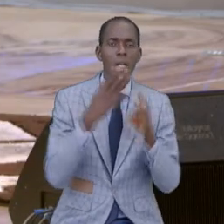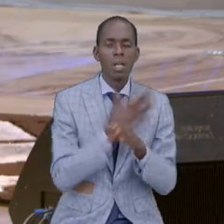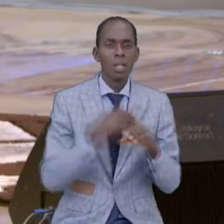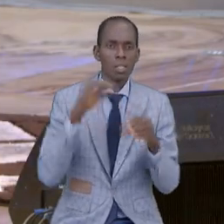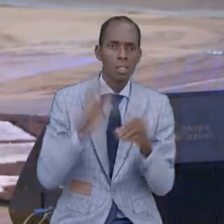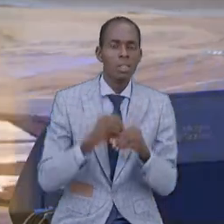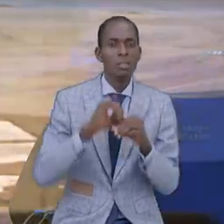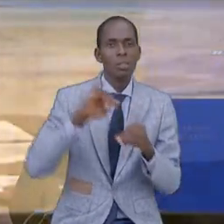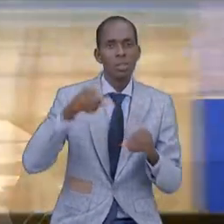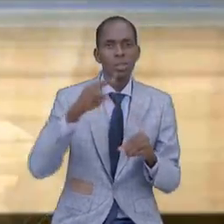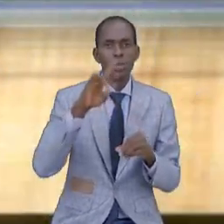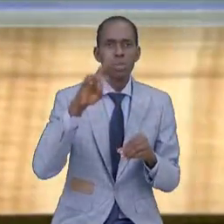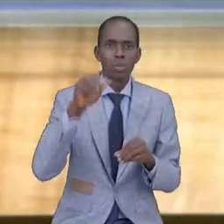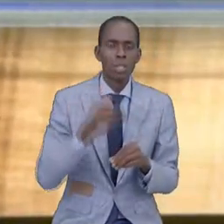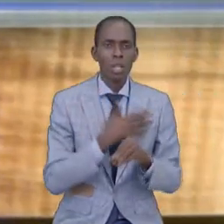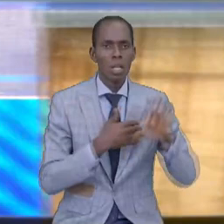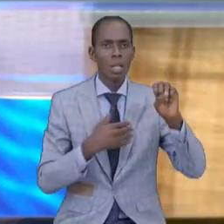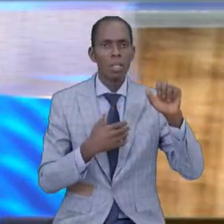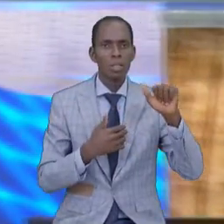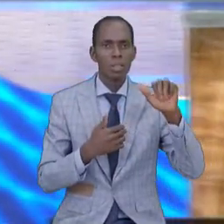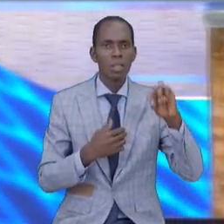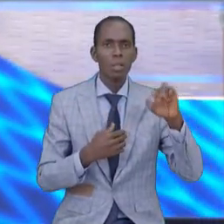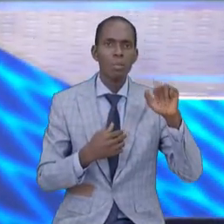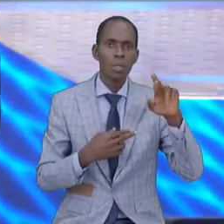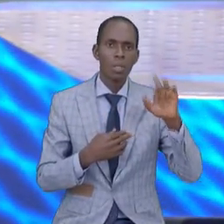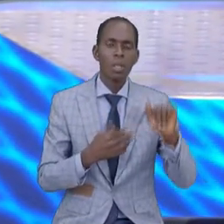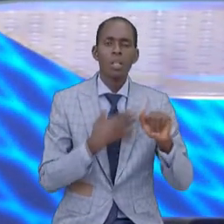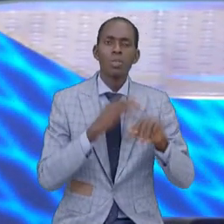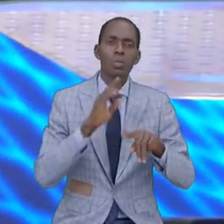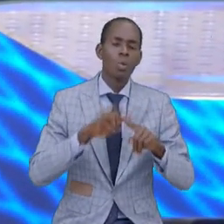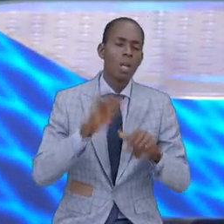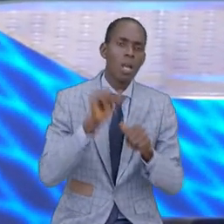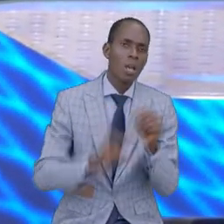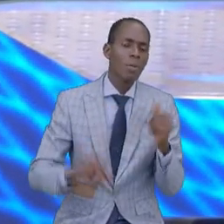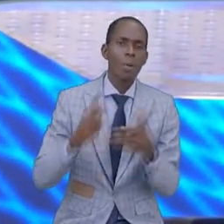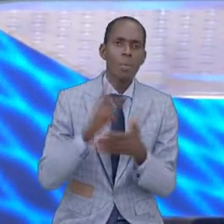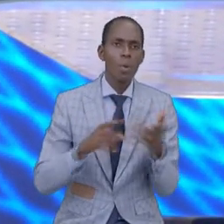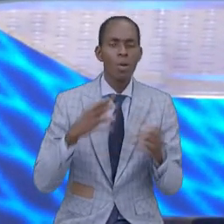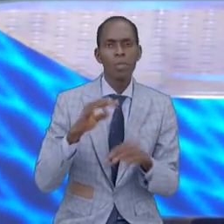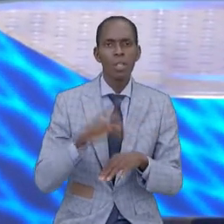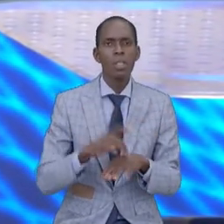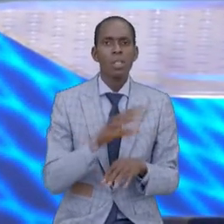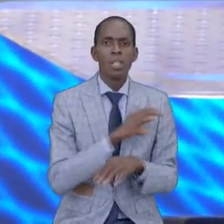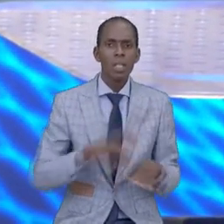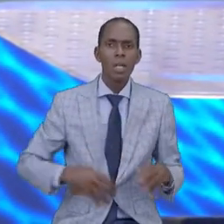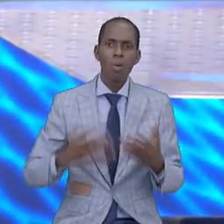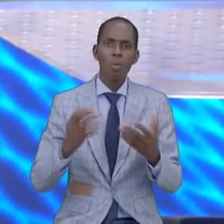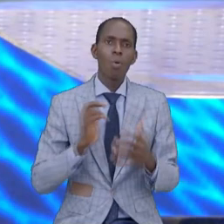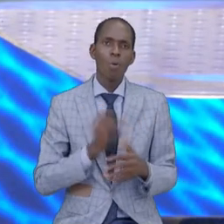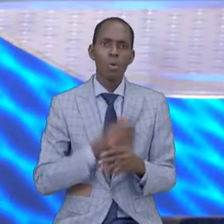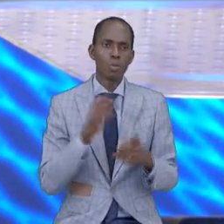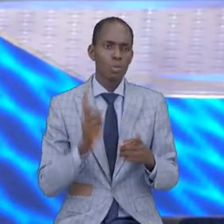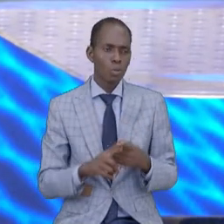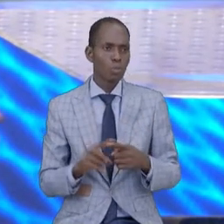and in Samaria and unto the uttermost part of the earth. He wants us to come back and